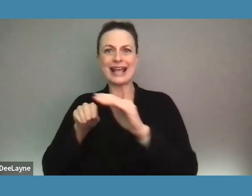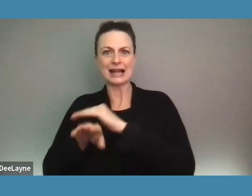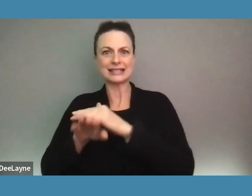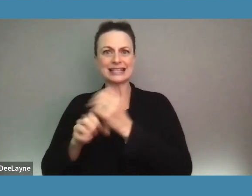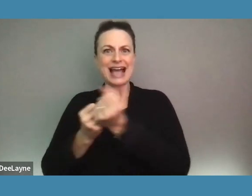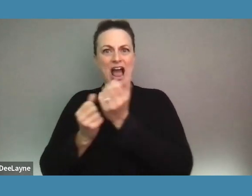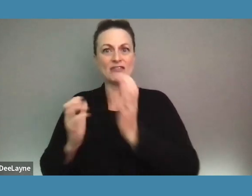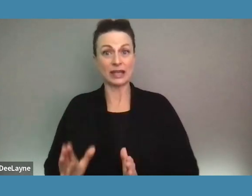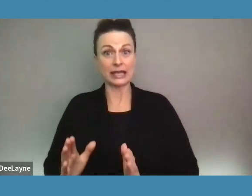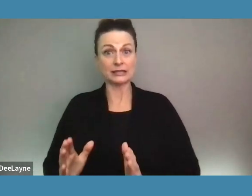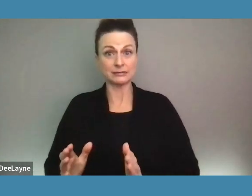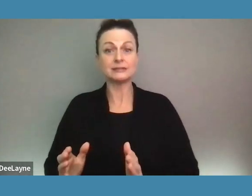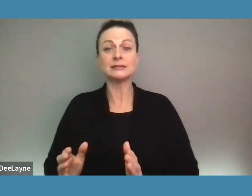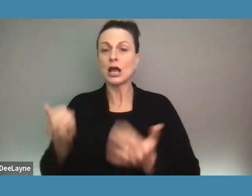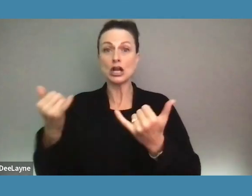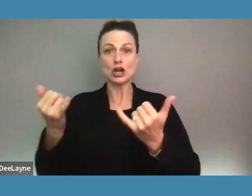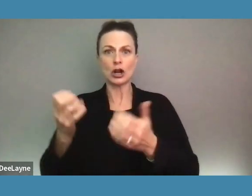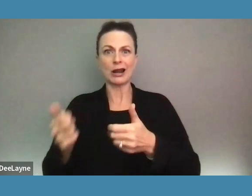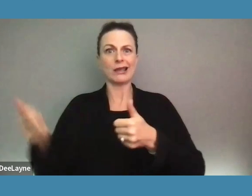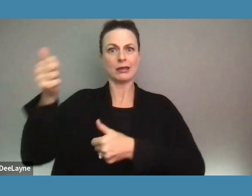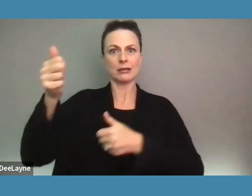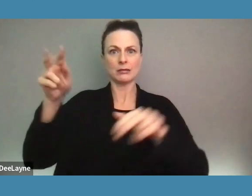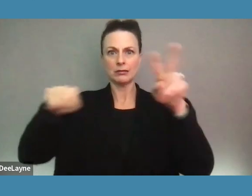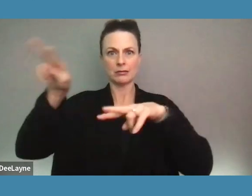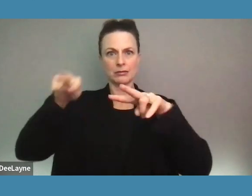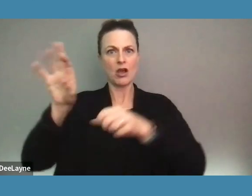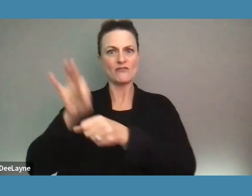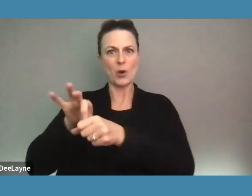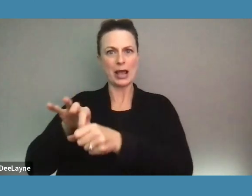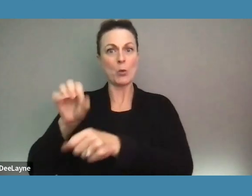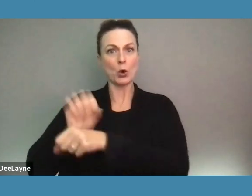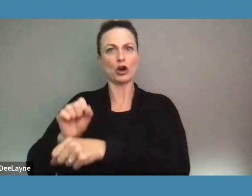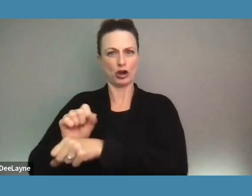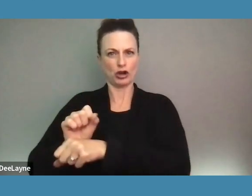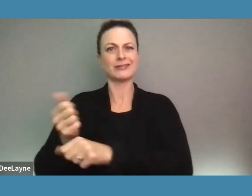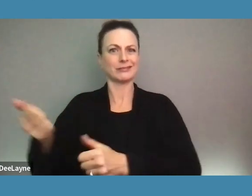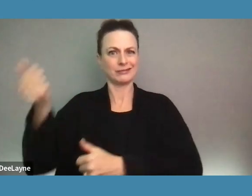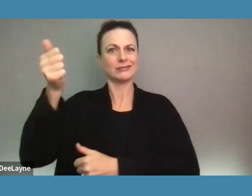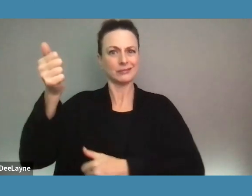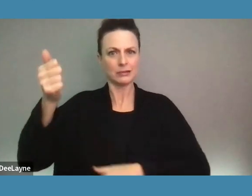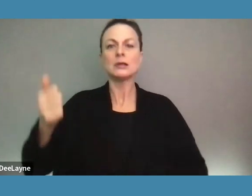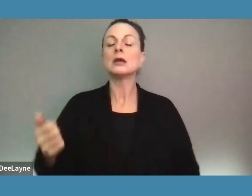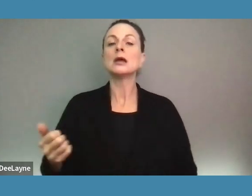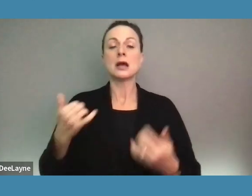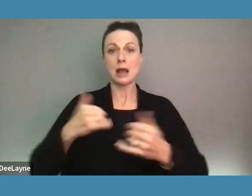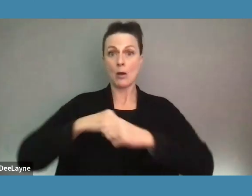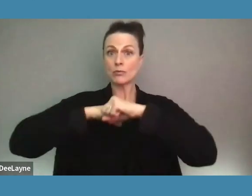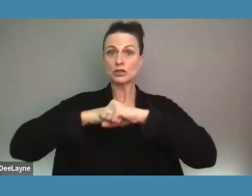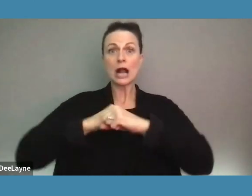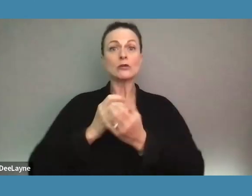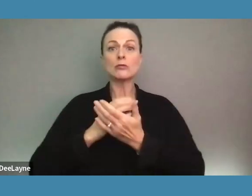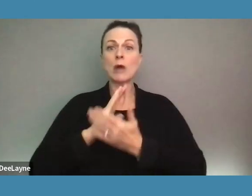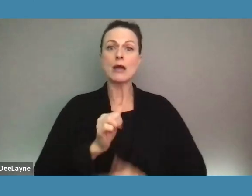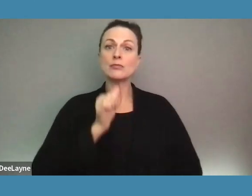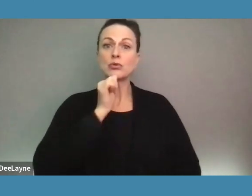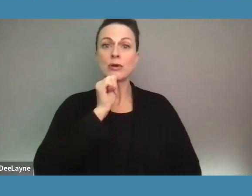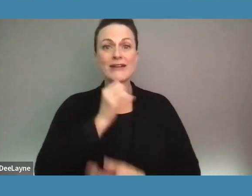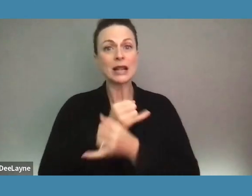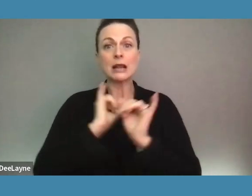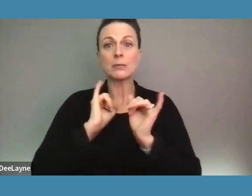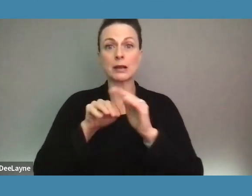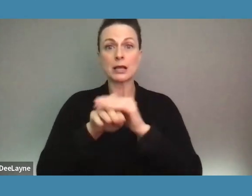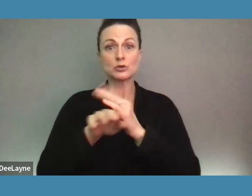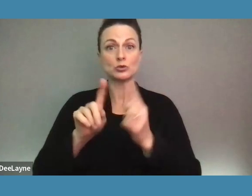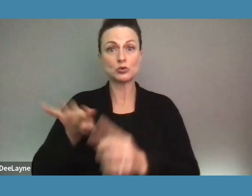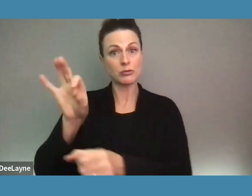advocate and currently oversees all of DRF's voting work, helping to protect the right to private and independent access to the